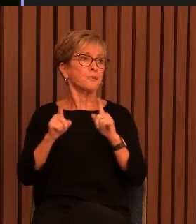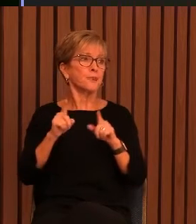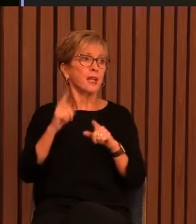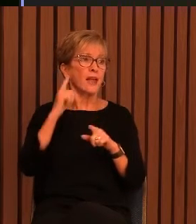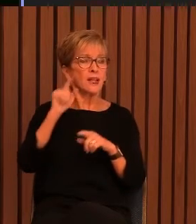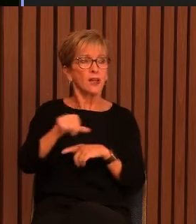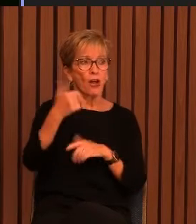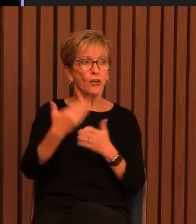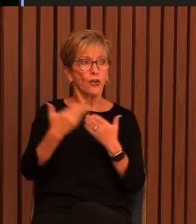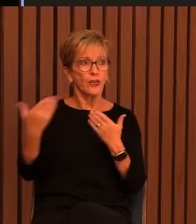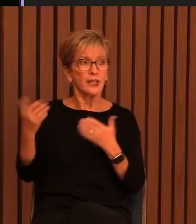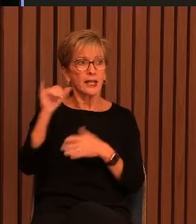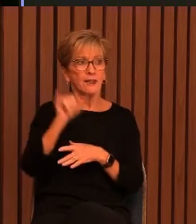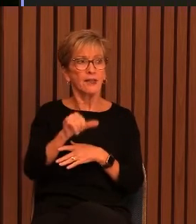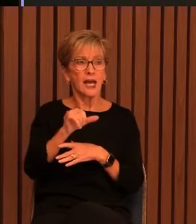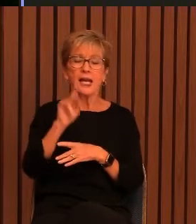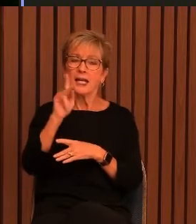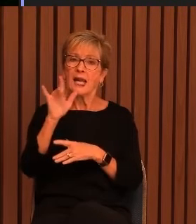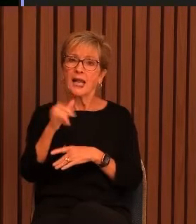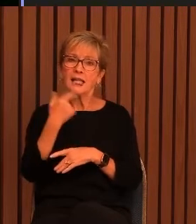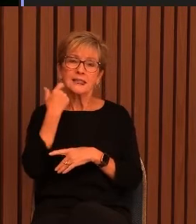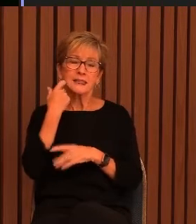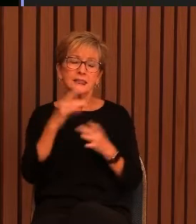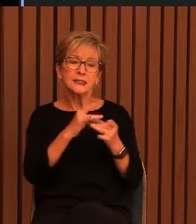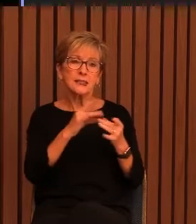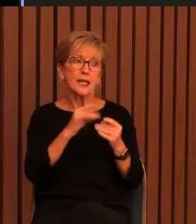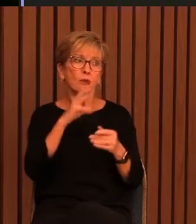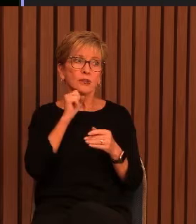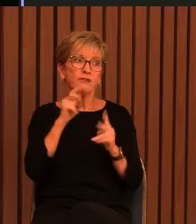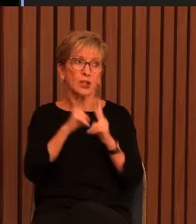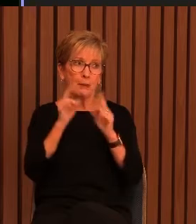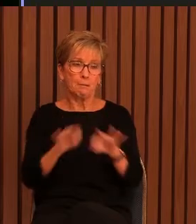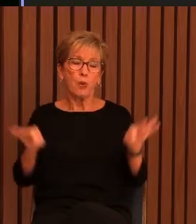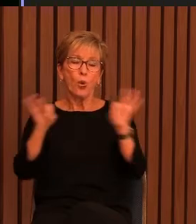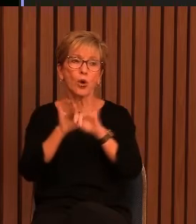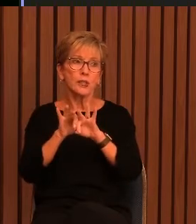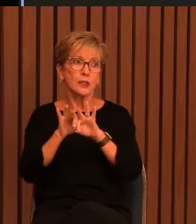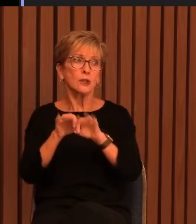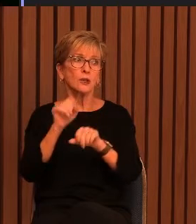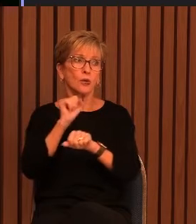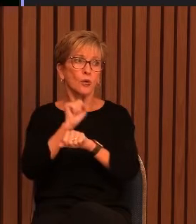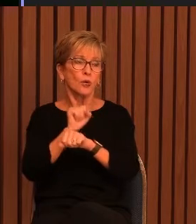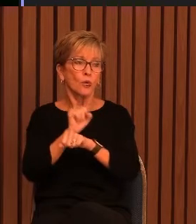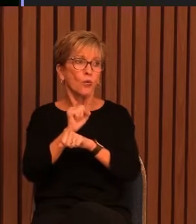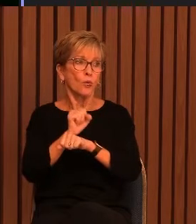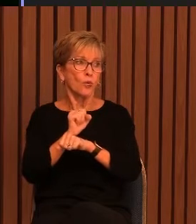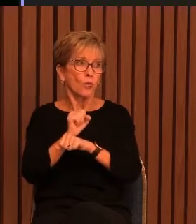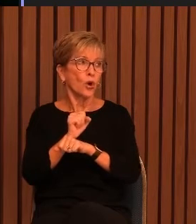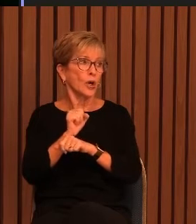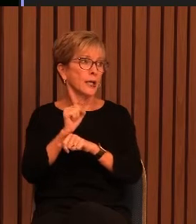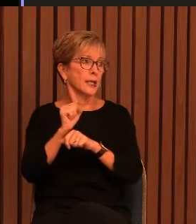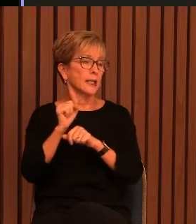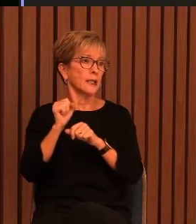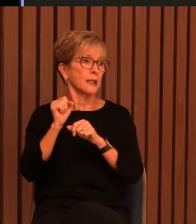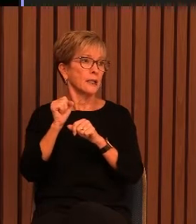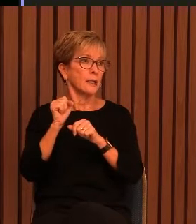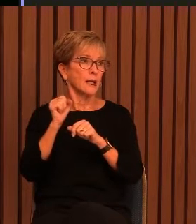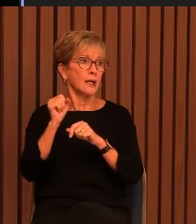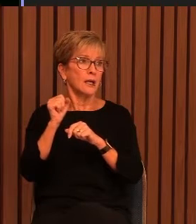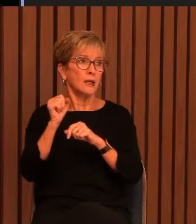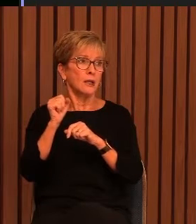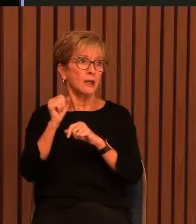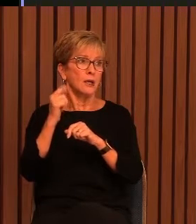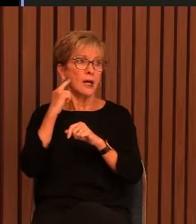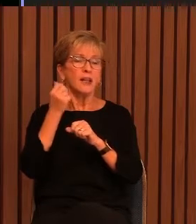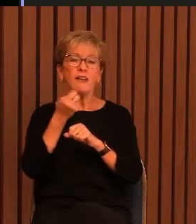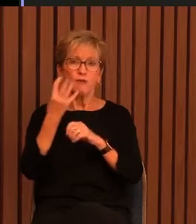the other thing that Kelly said was very important, working with Rhonda Sims's division. I think that a few